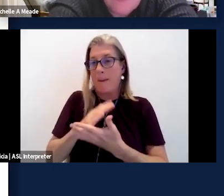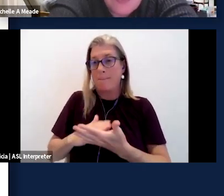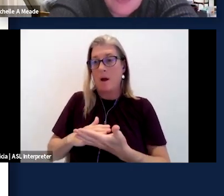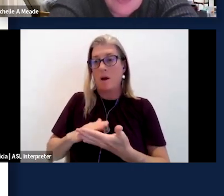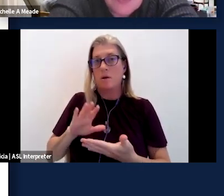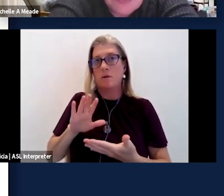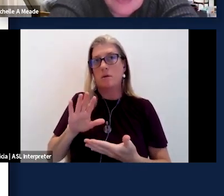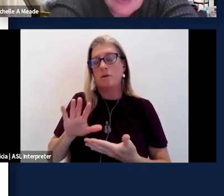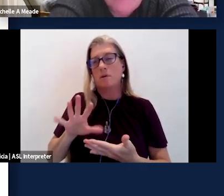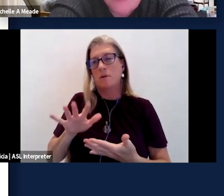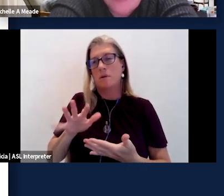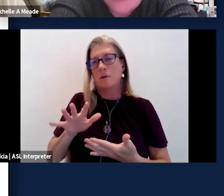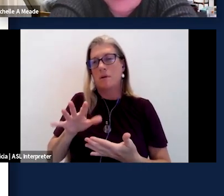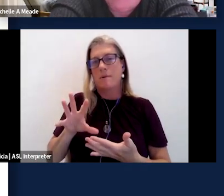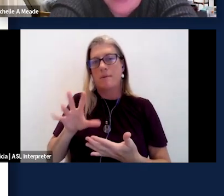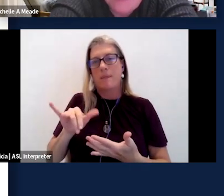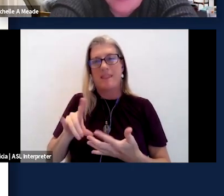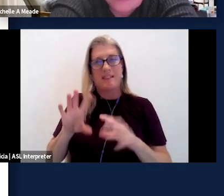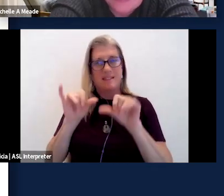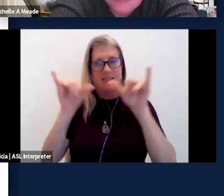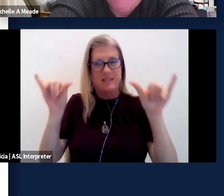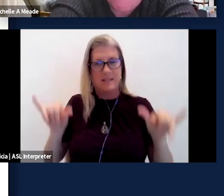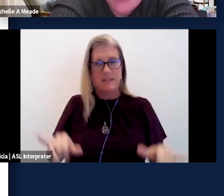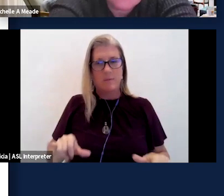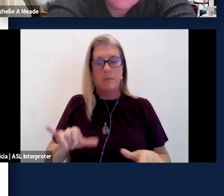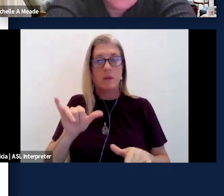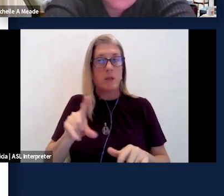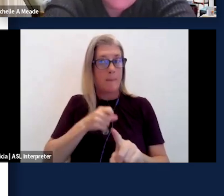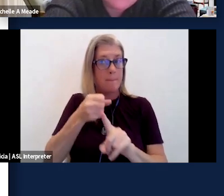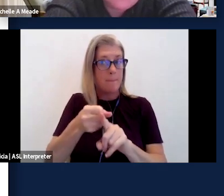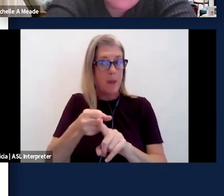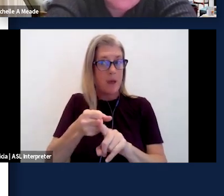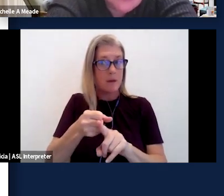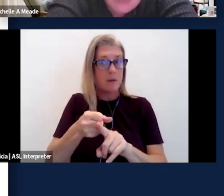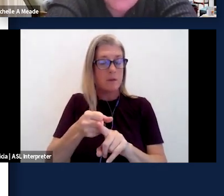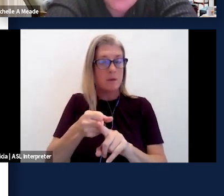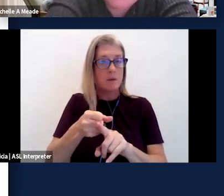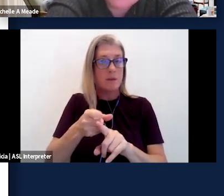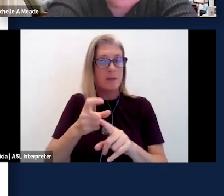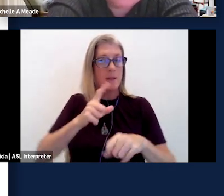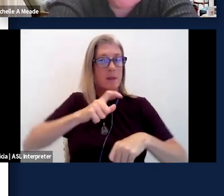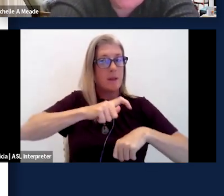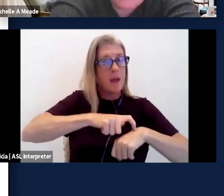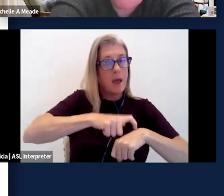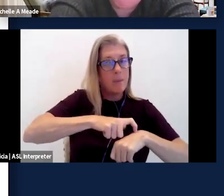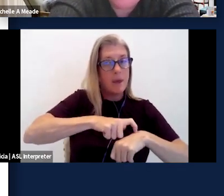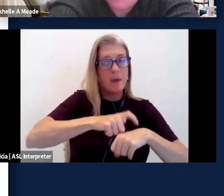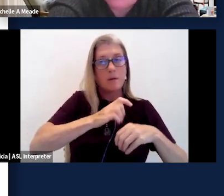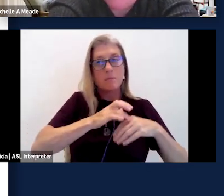of the system? Does it impact the timing or